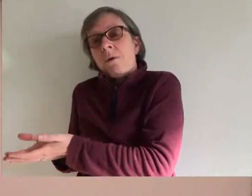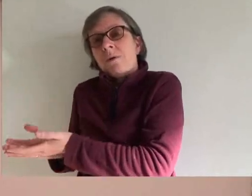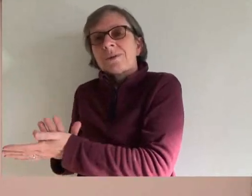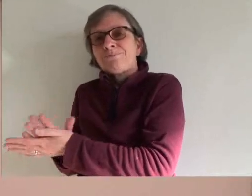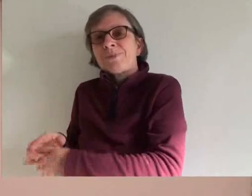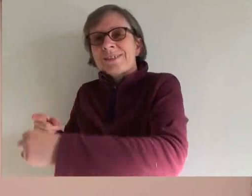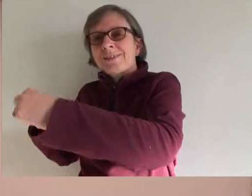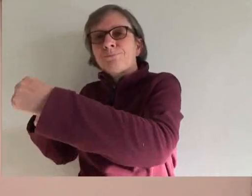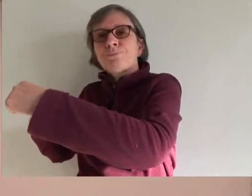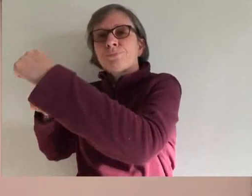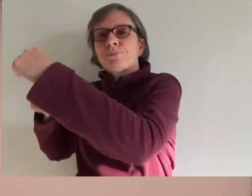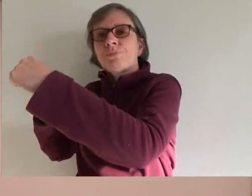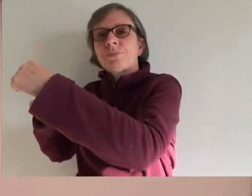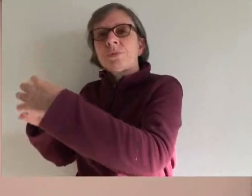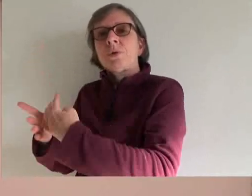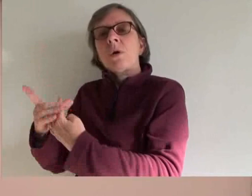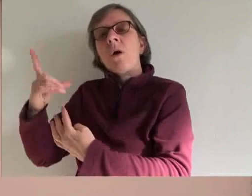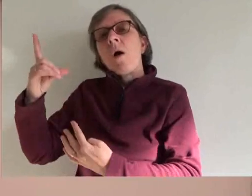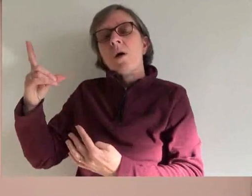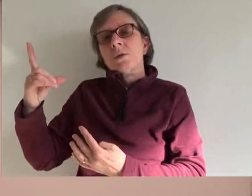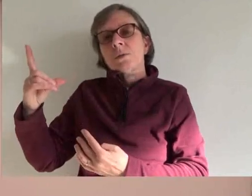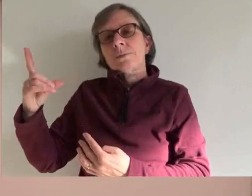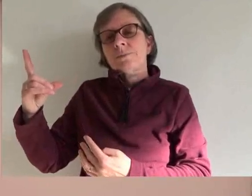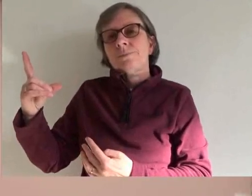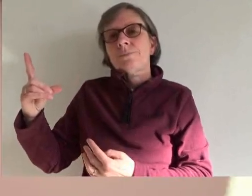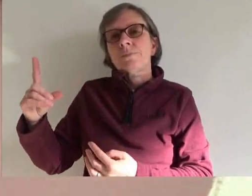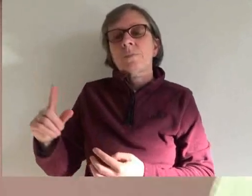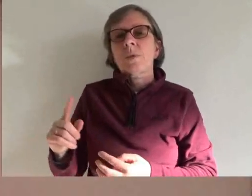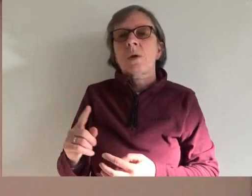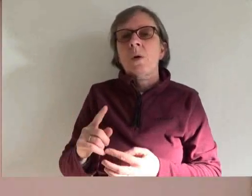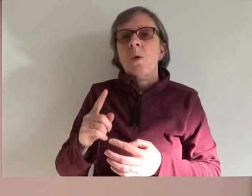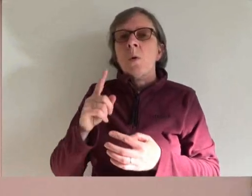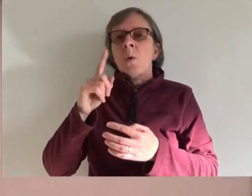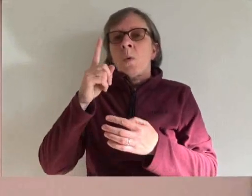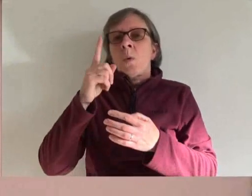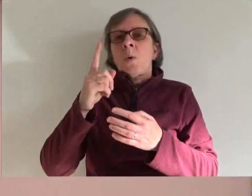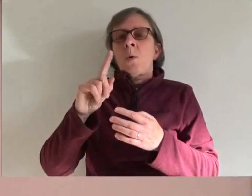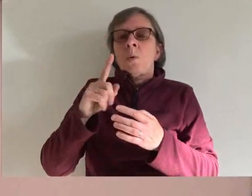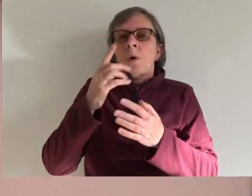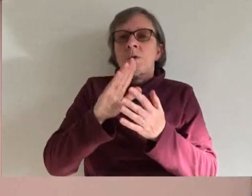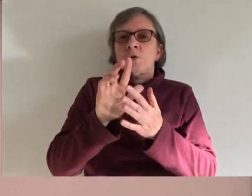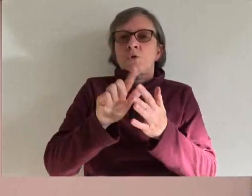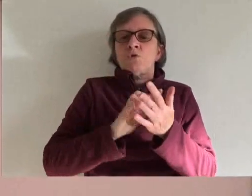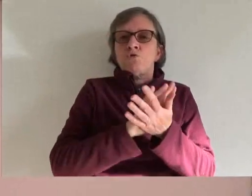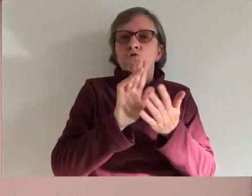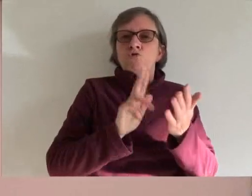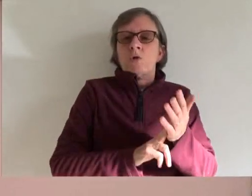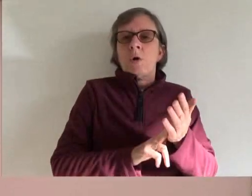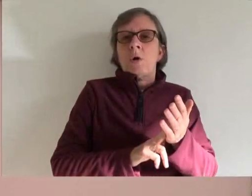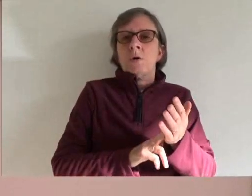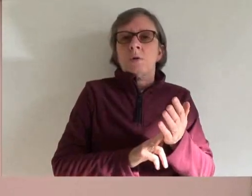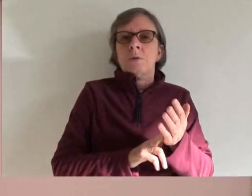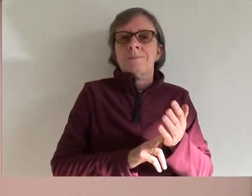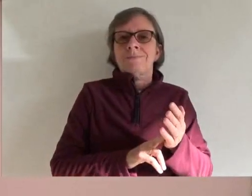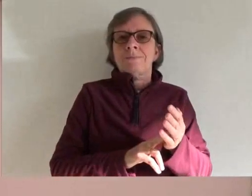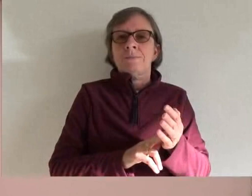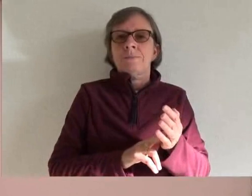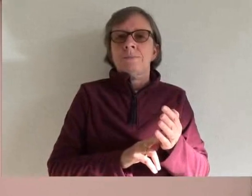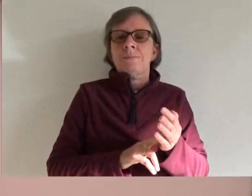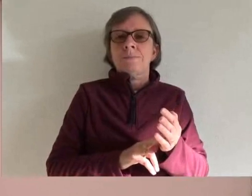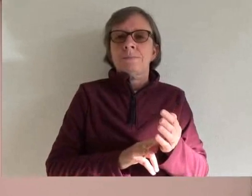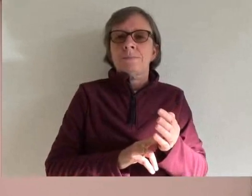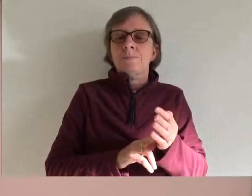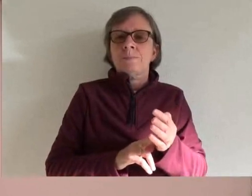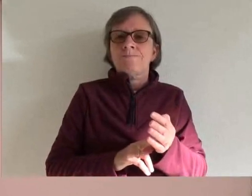an enemy of God. And 1 John, John also writes again, the world, the whole world is under